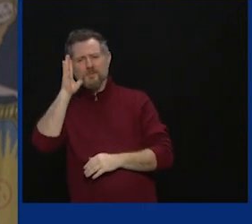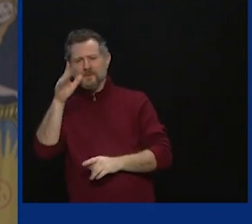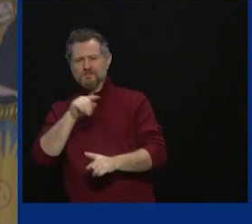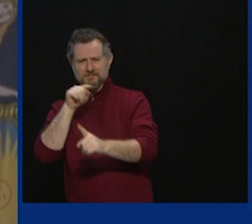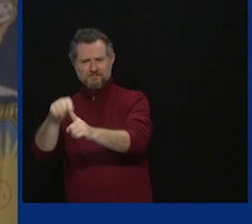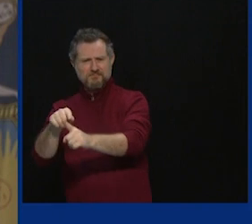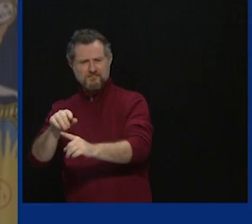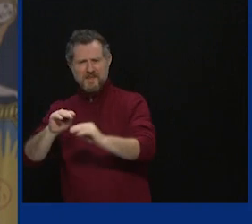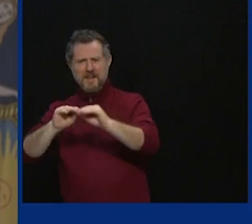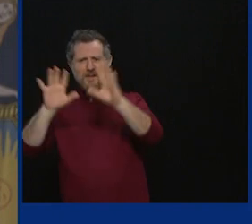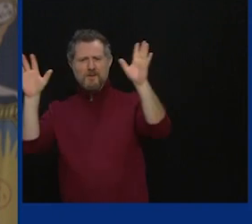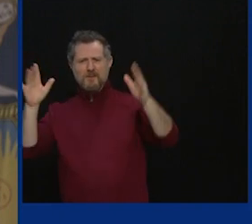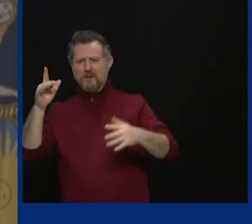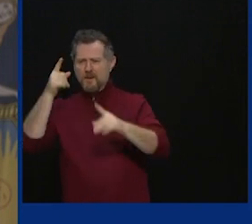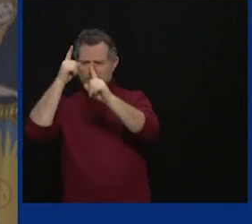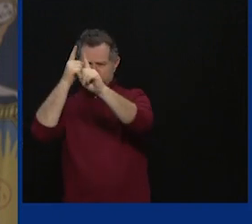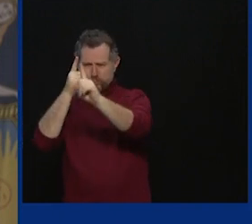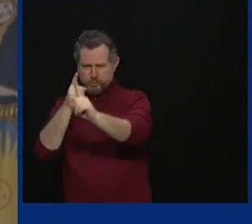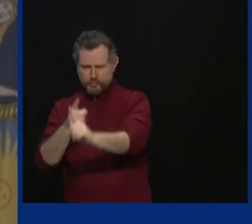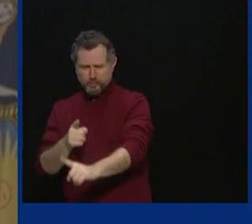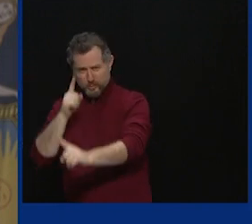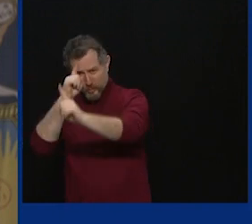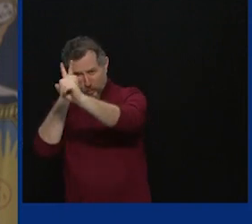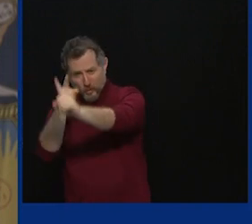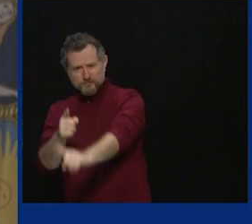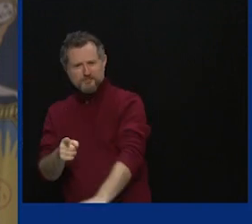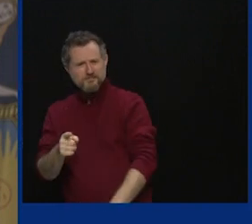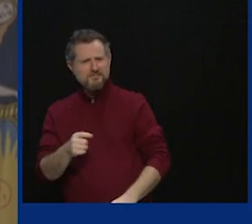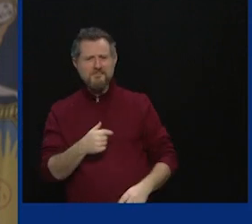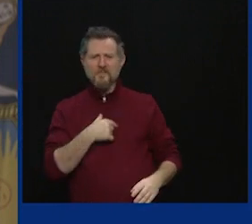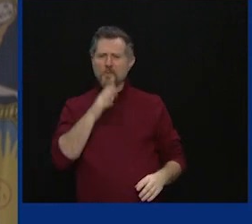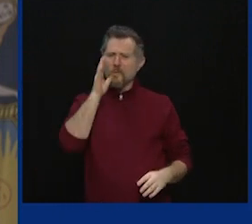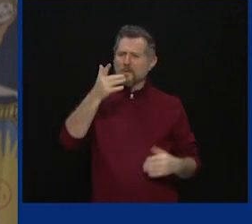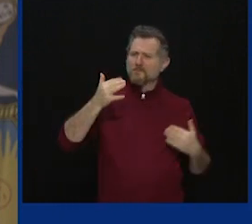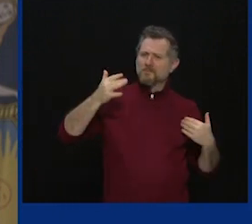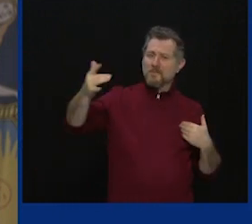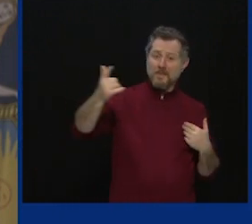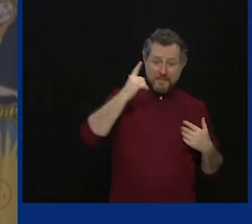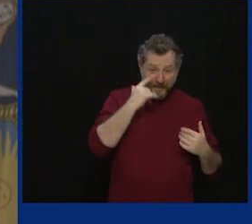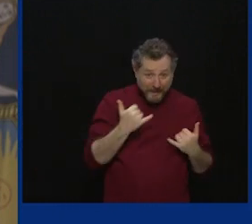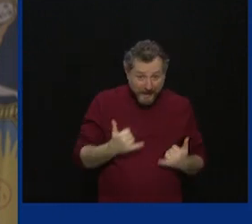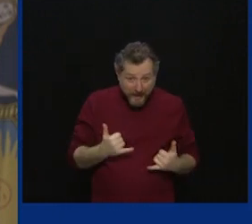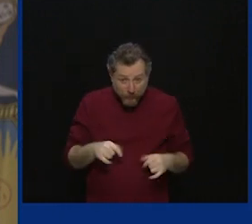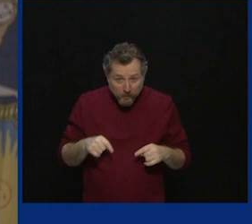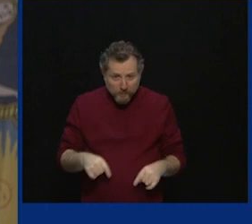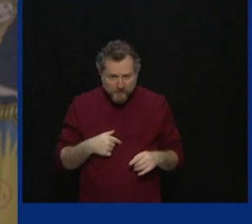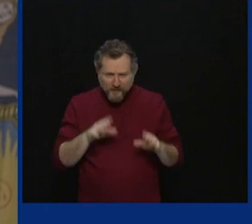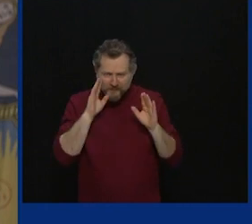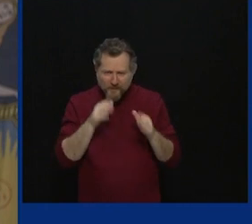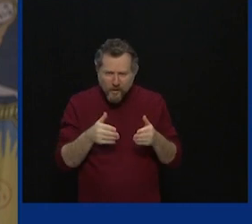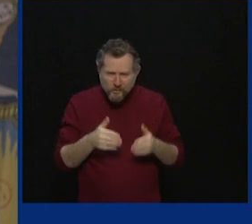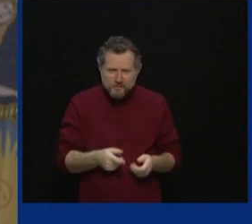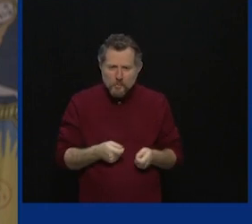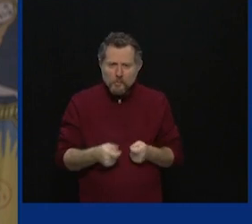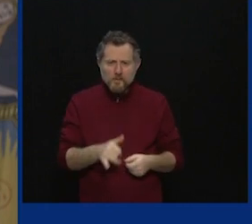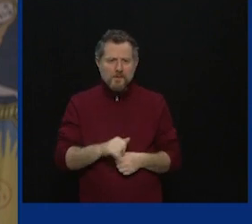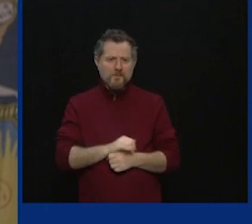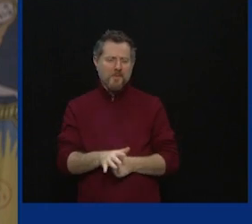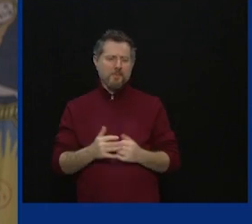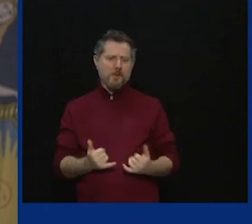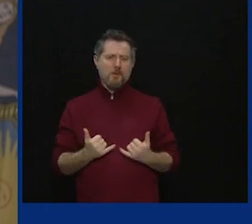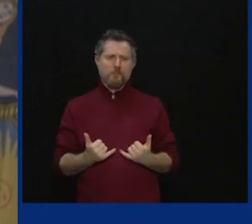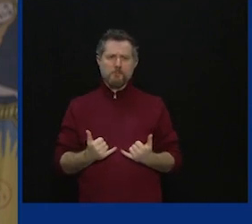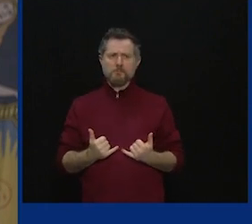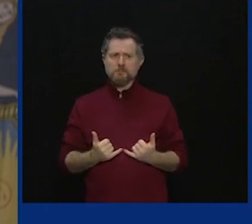when all is known, but it's not going to be announced right here because I'm very focused on dealing with this pandemic. And with respect to